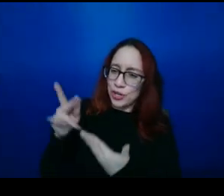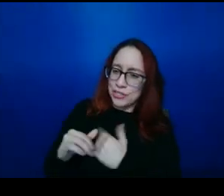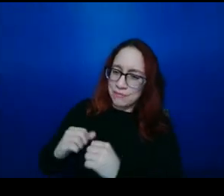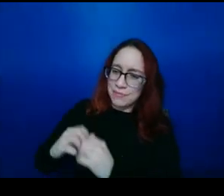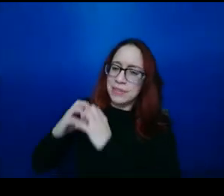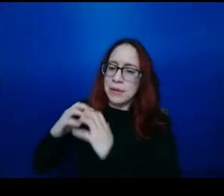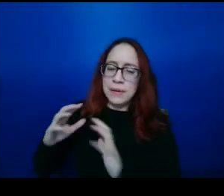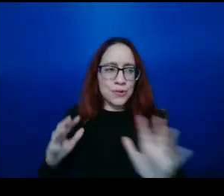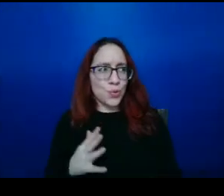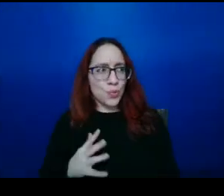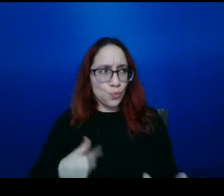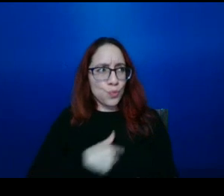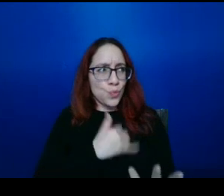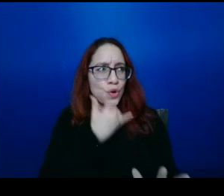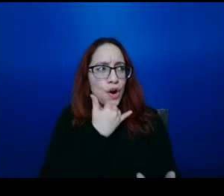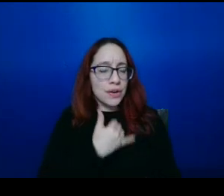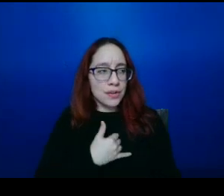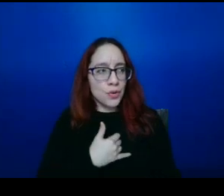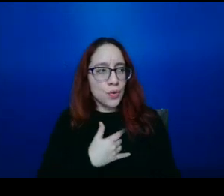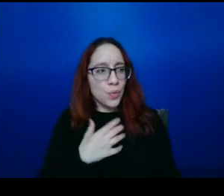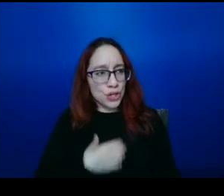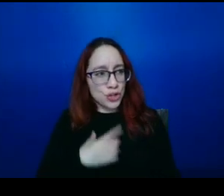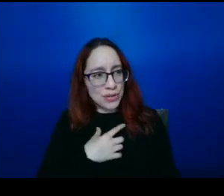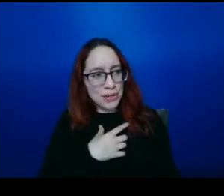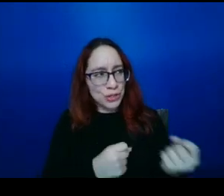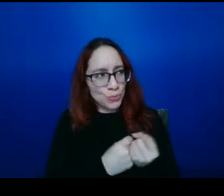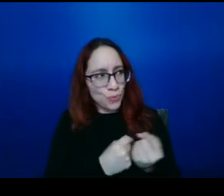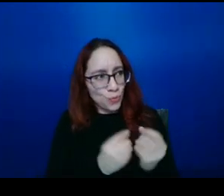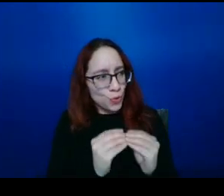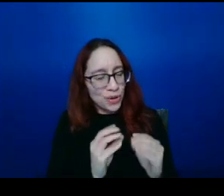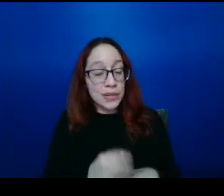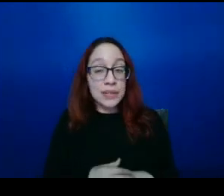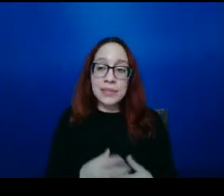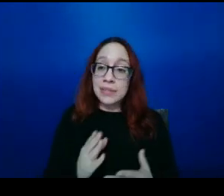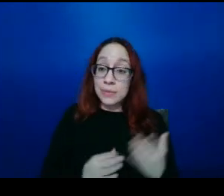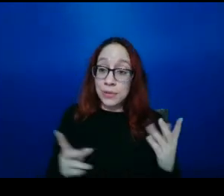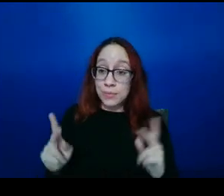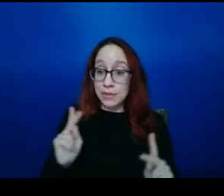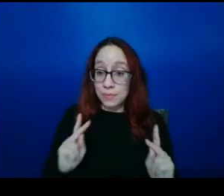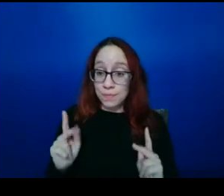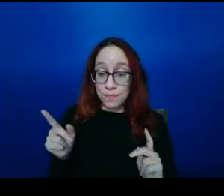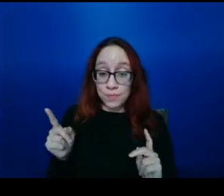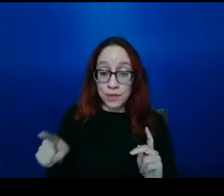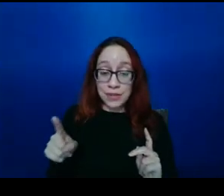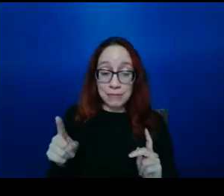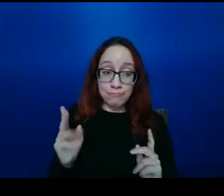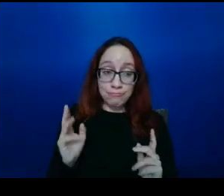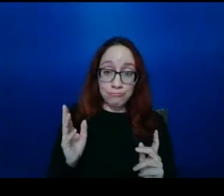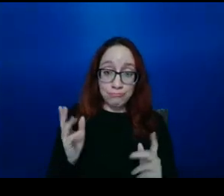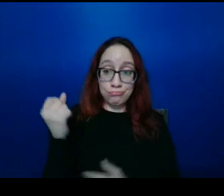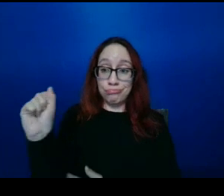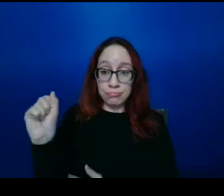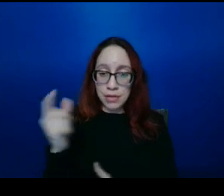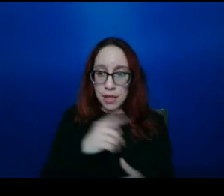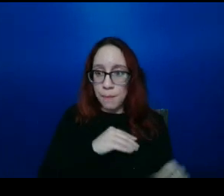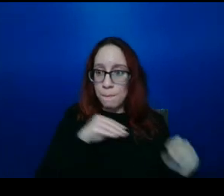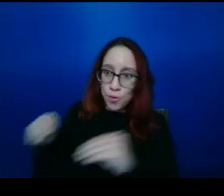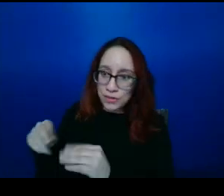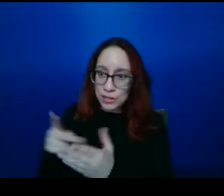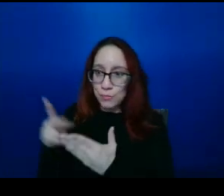and say, we were wrong. We wish we had been supportive of that. And some of those folks who had opposed it actually moved into